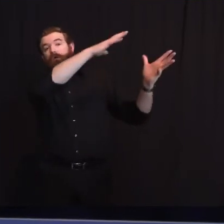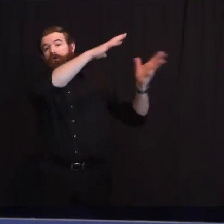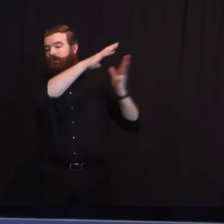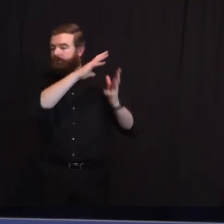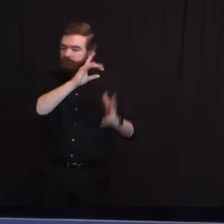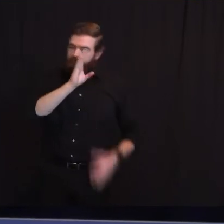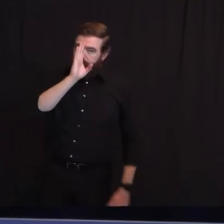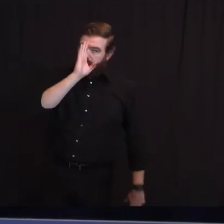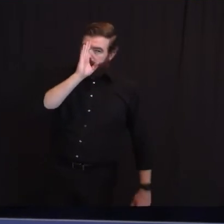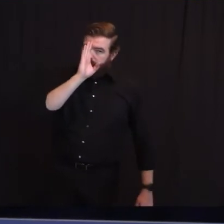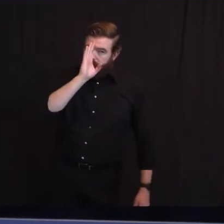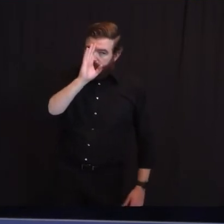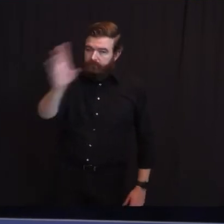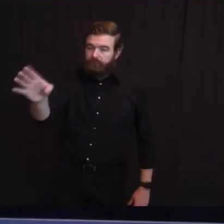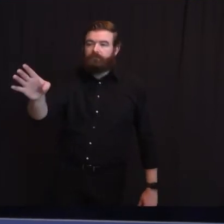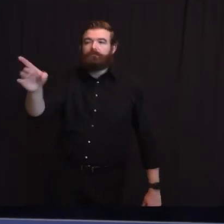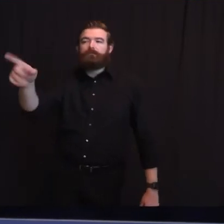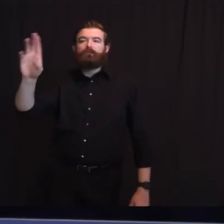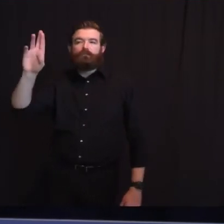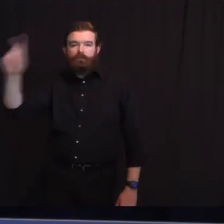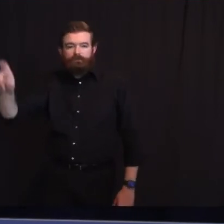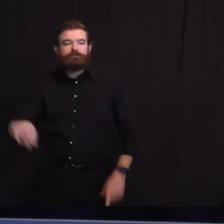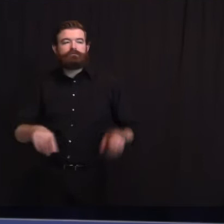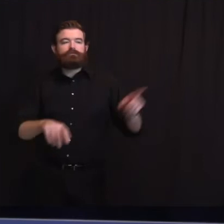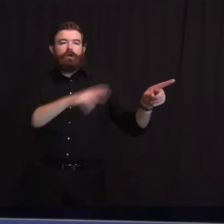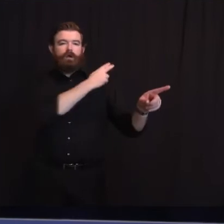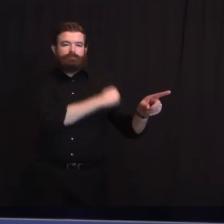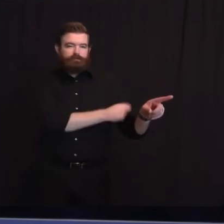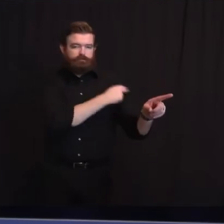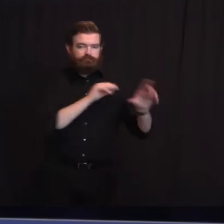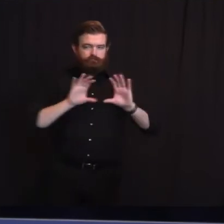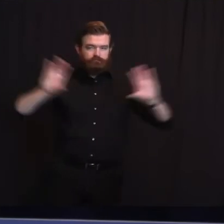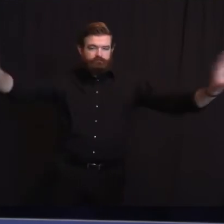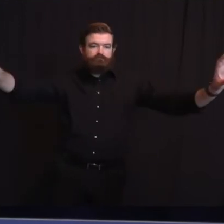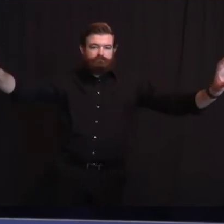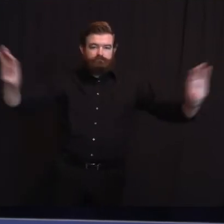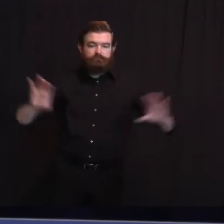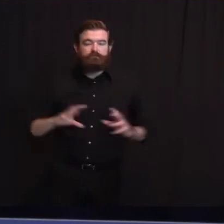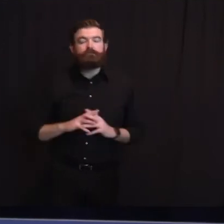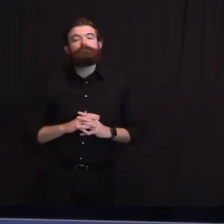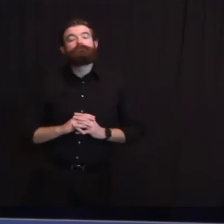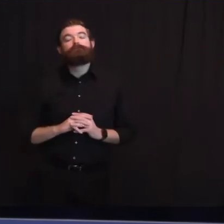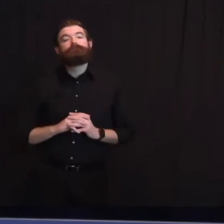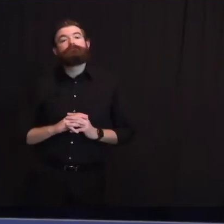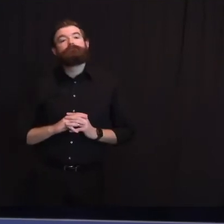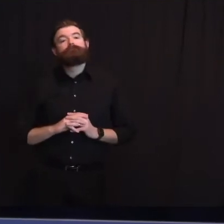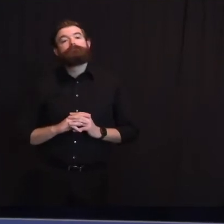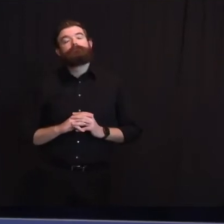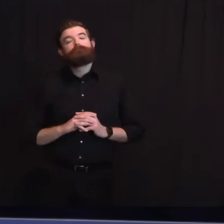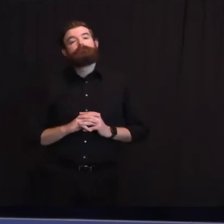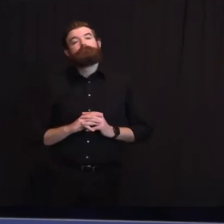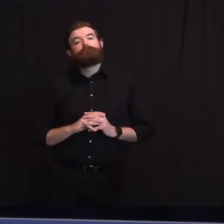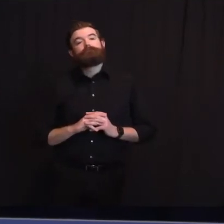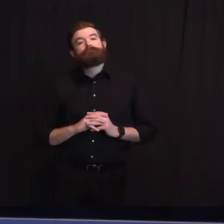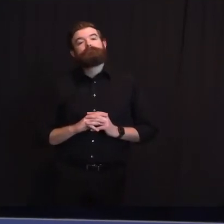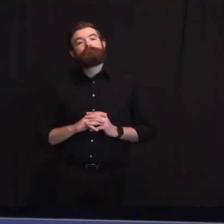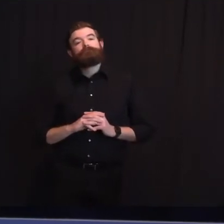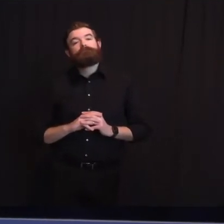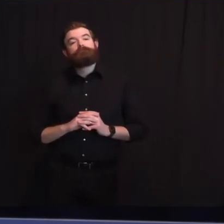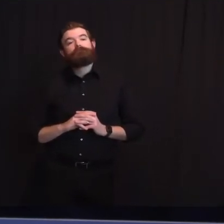450,000 doses have been put aside at the federal government for the long-term care congregate